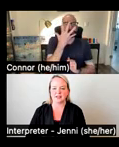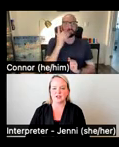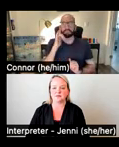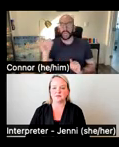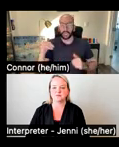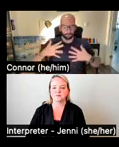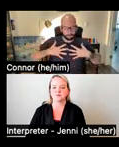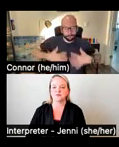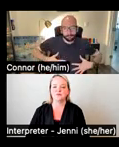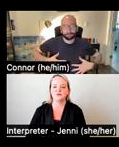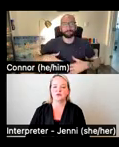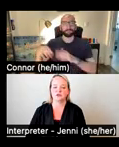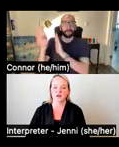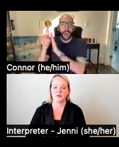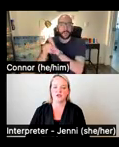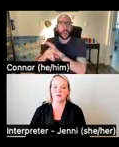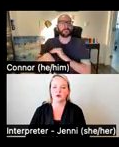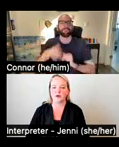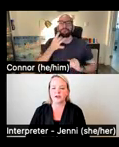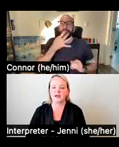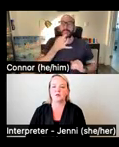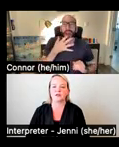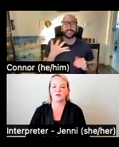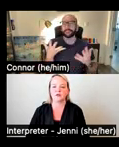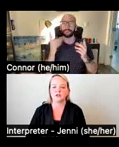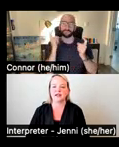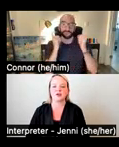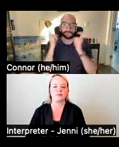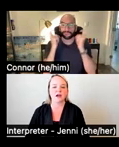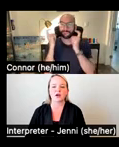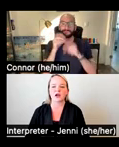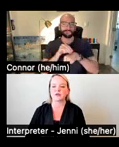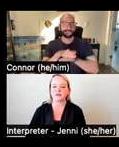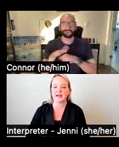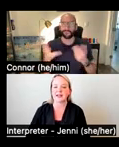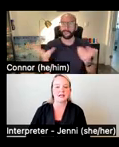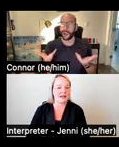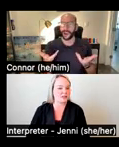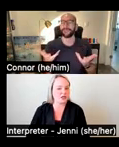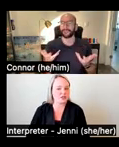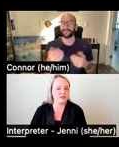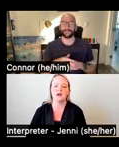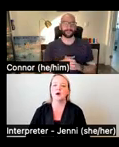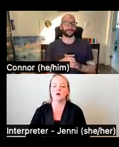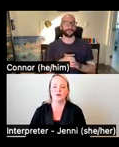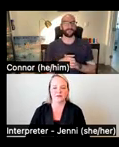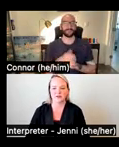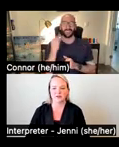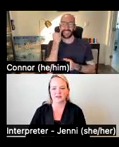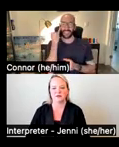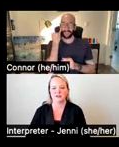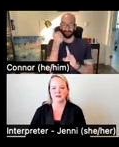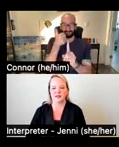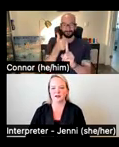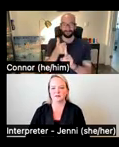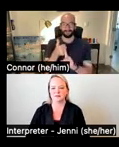like there. You can describe what you are wearing, what you look like, your background, the lighting, expressions, whatever you would like